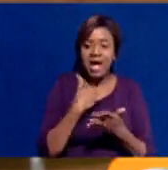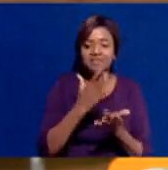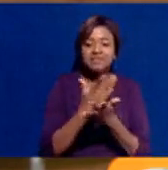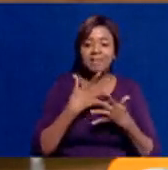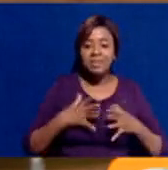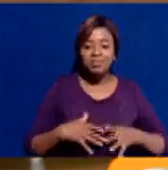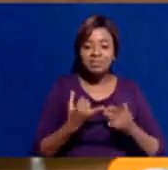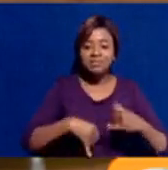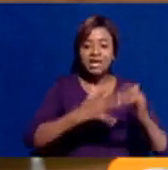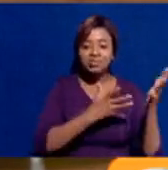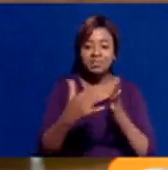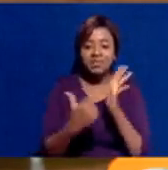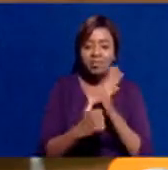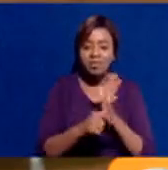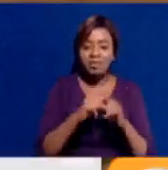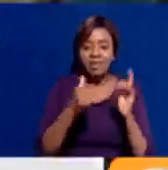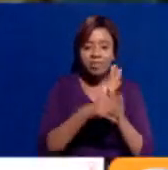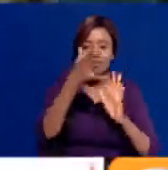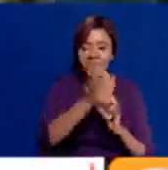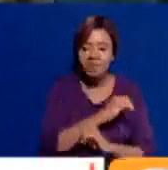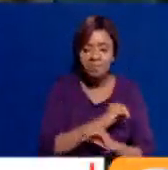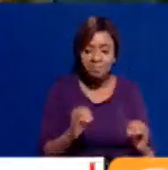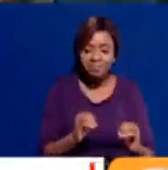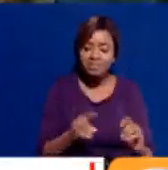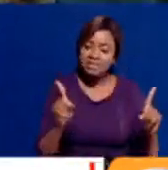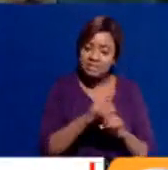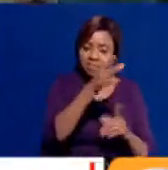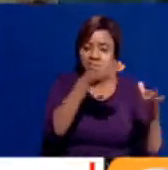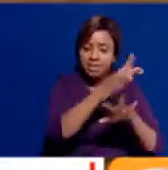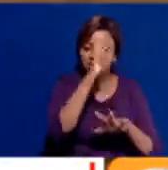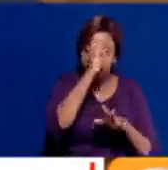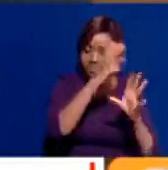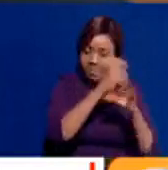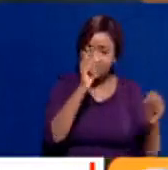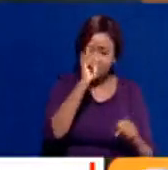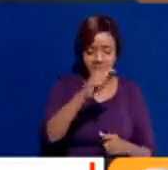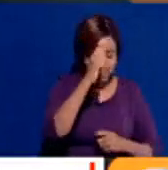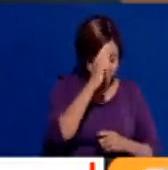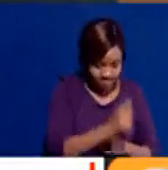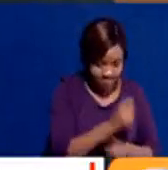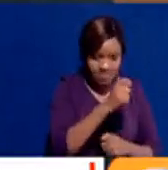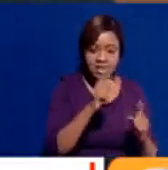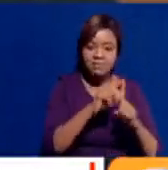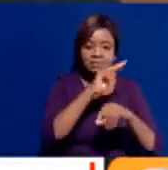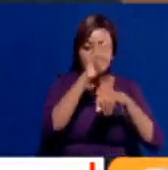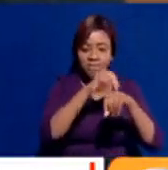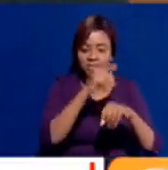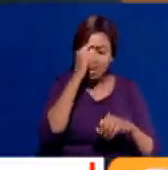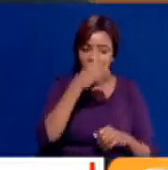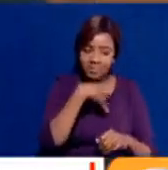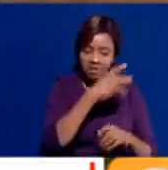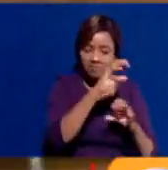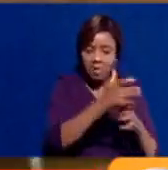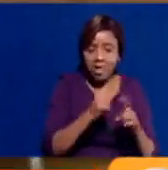not exist. The Deputy President of Kenya must be respected, and the national government has its role. But the